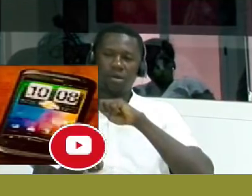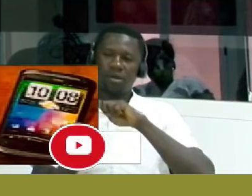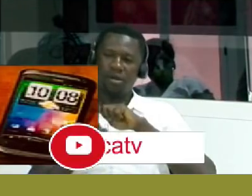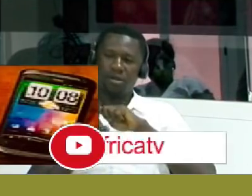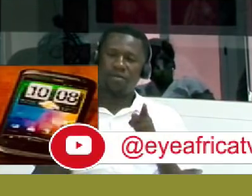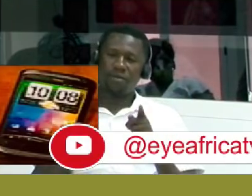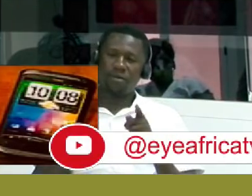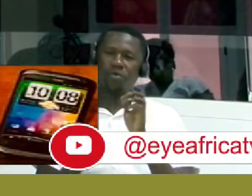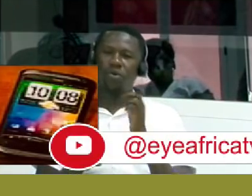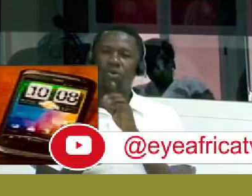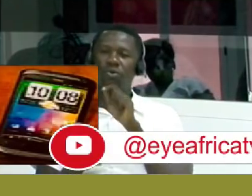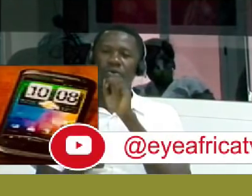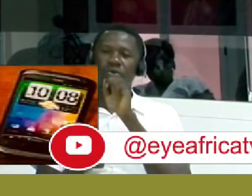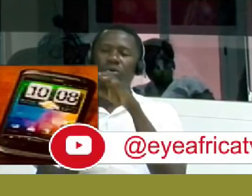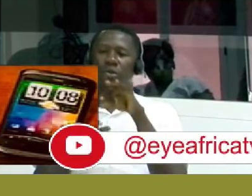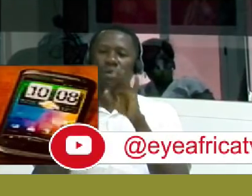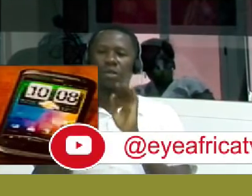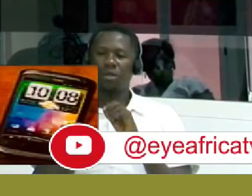your take on that?